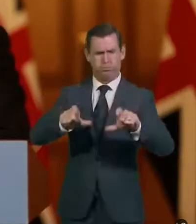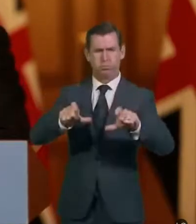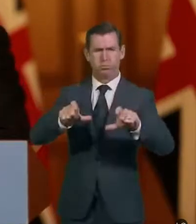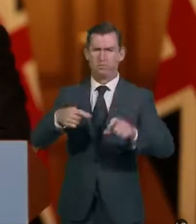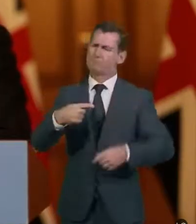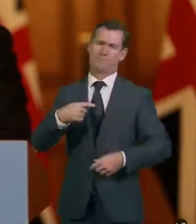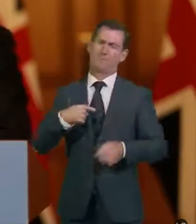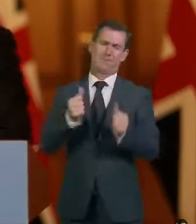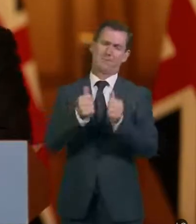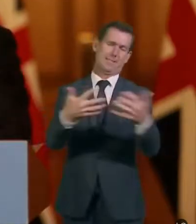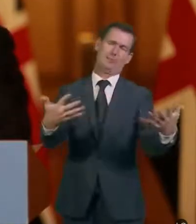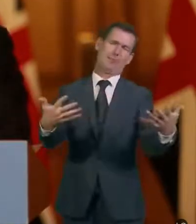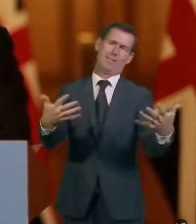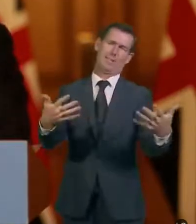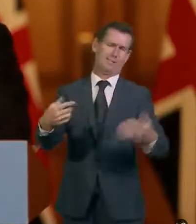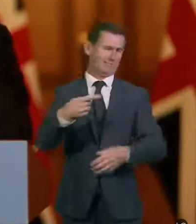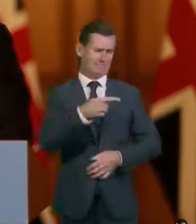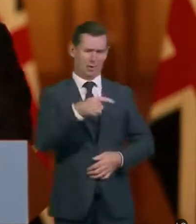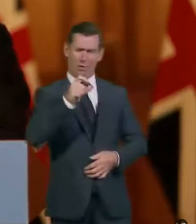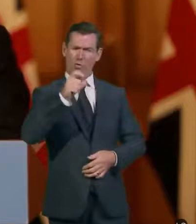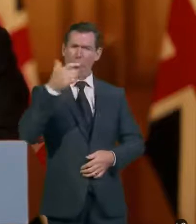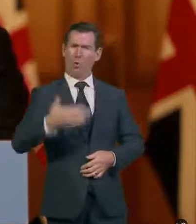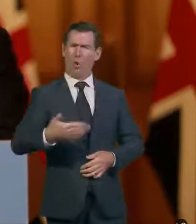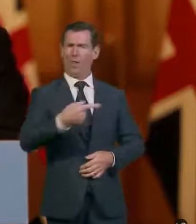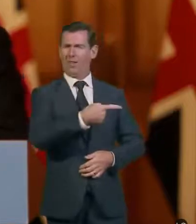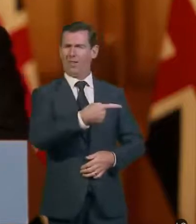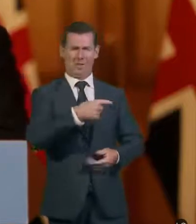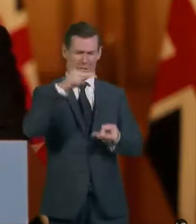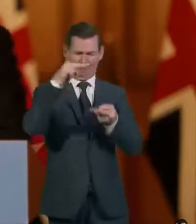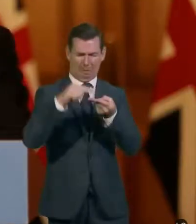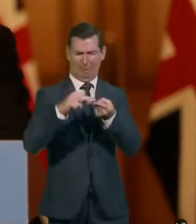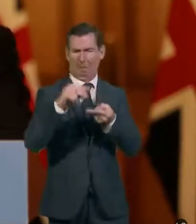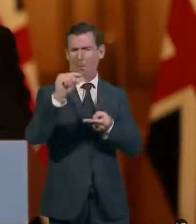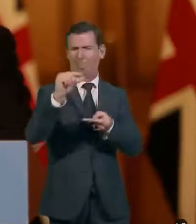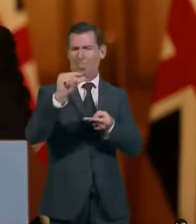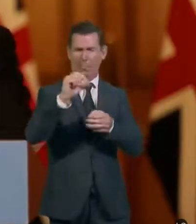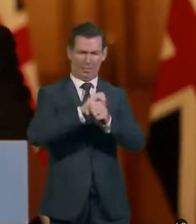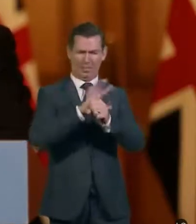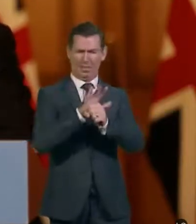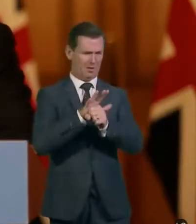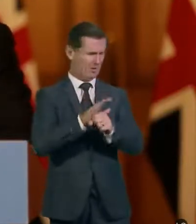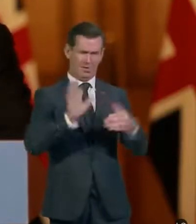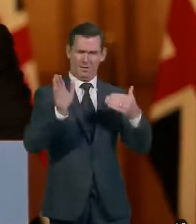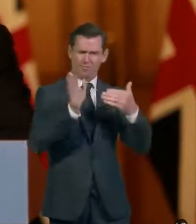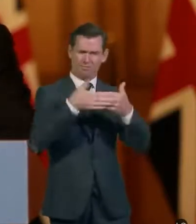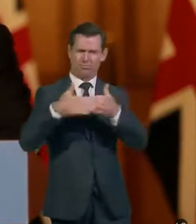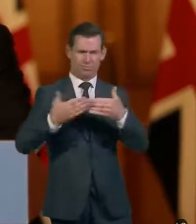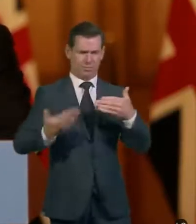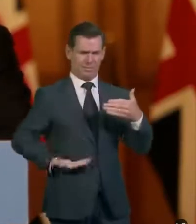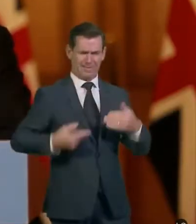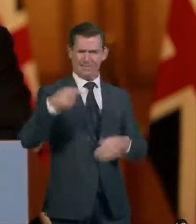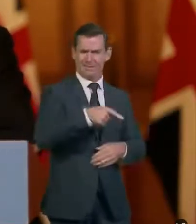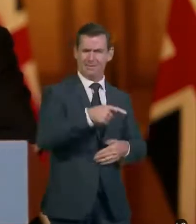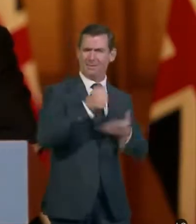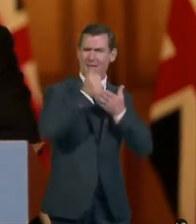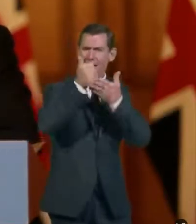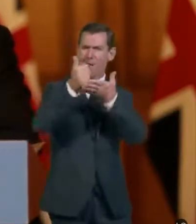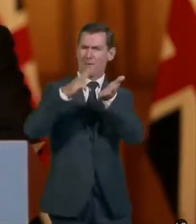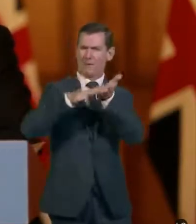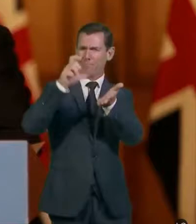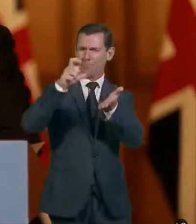where transmission is low, will not cut transmission in Manchester. So while I can't rule anything